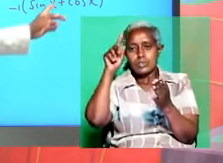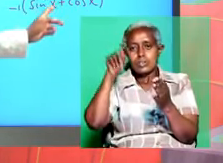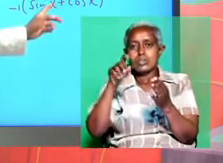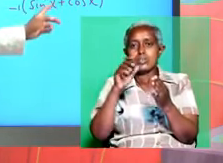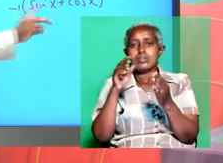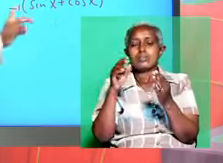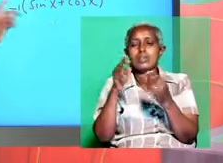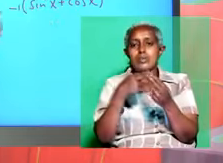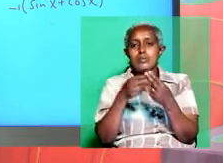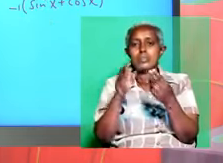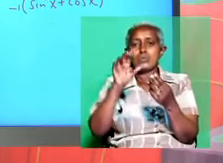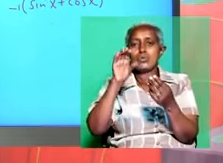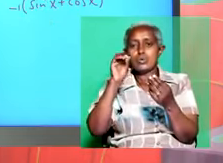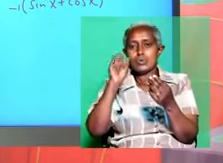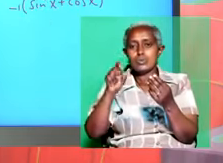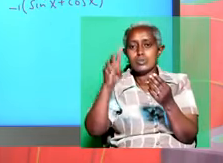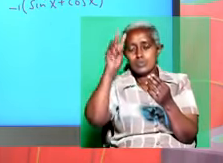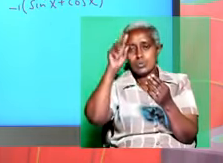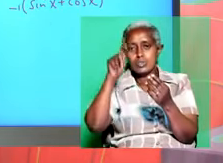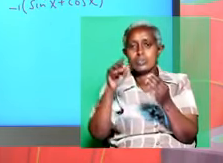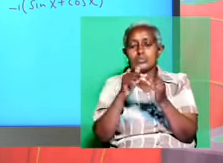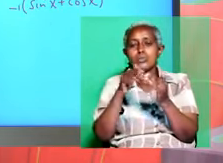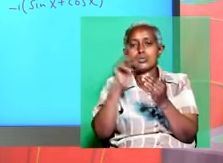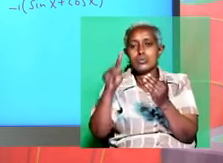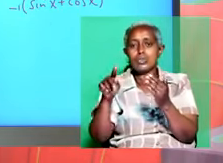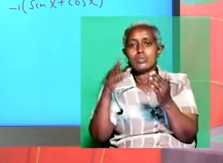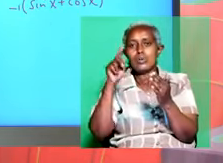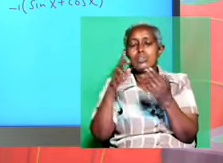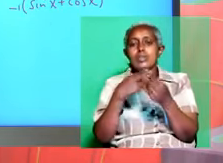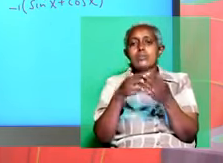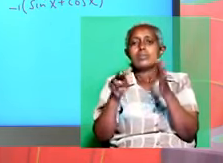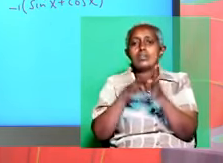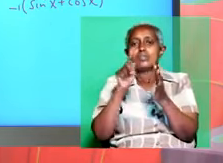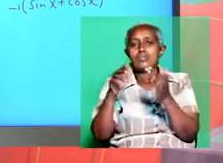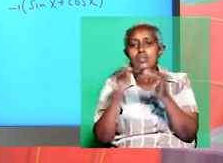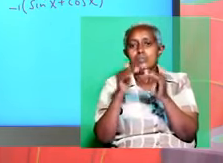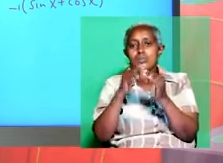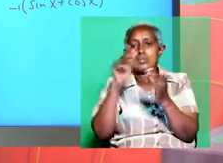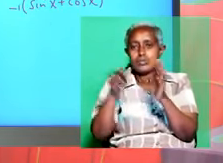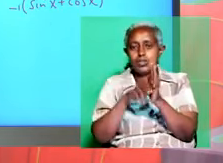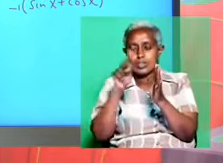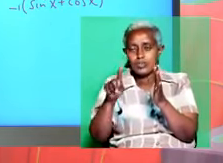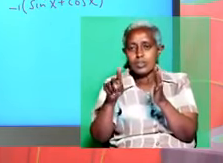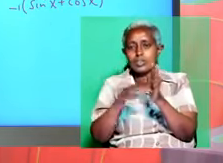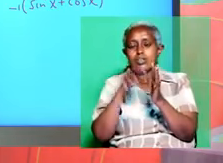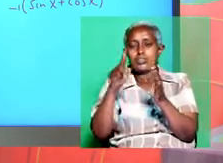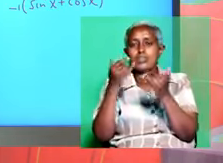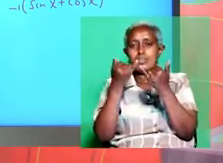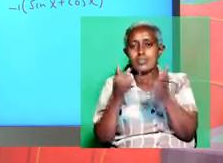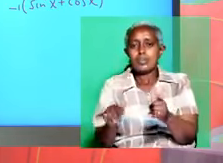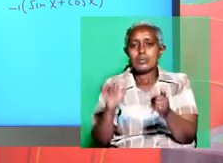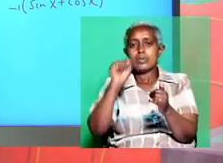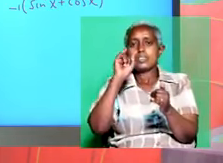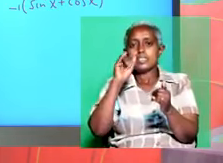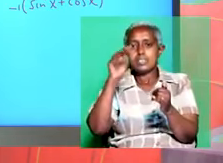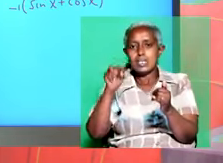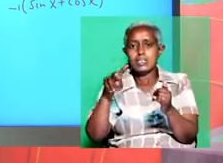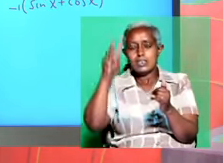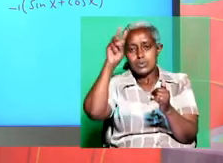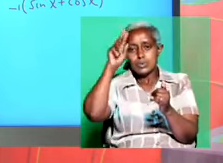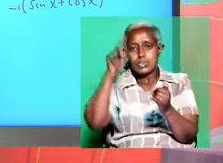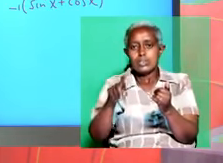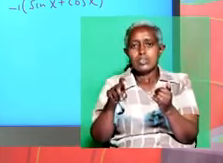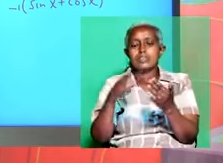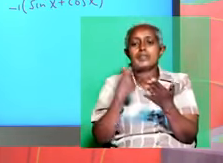x, it's 1. 1 times negative 1 is this negative 1. The numerator part is it is negative 1 divided by sine squared x.